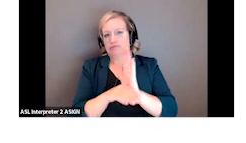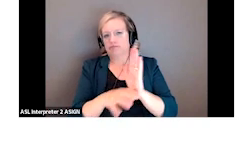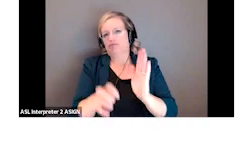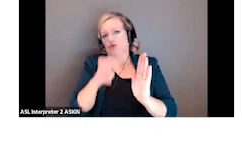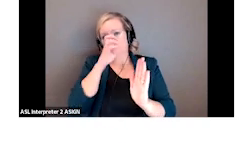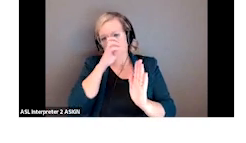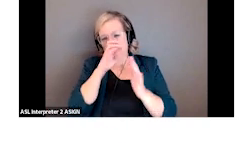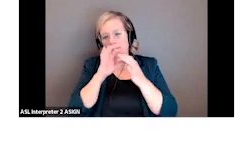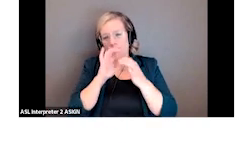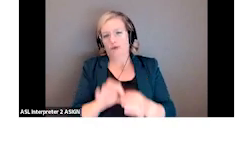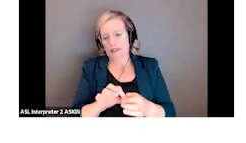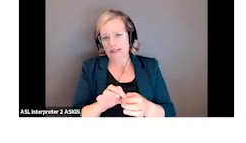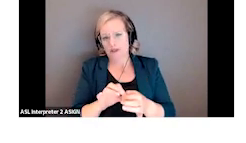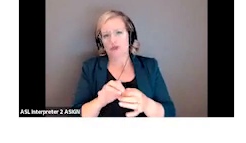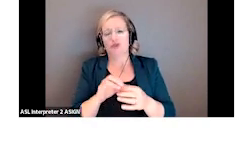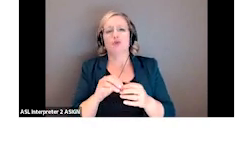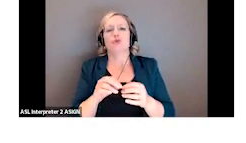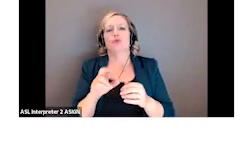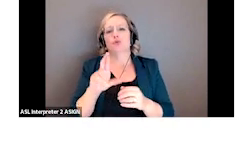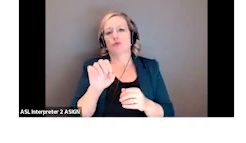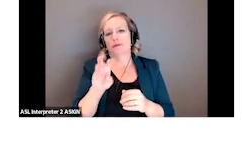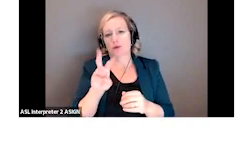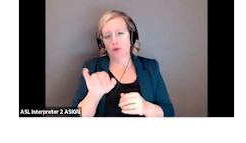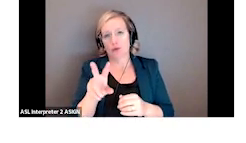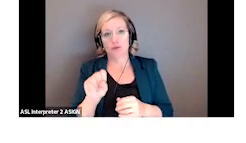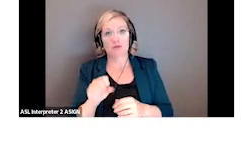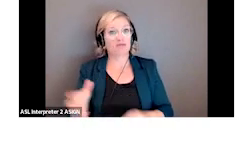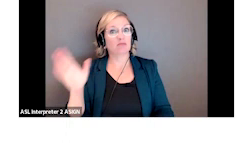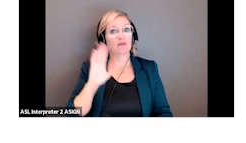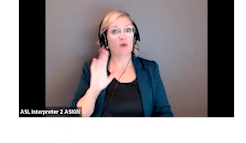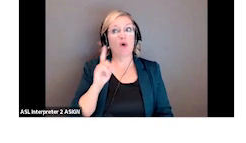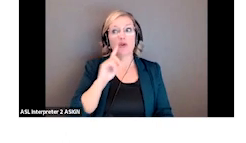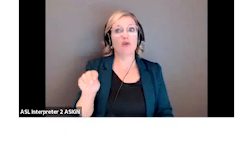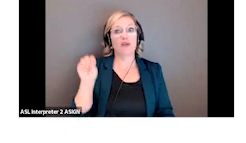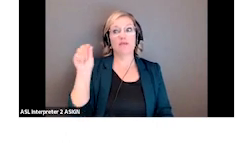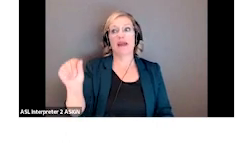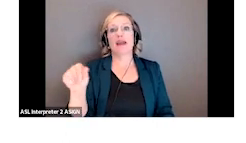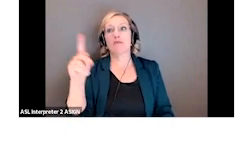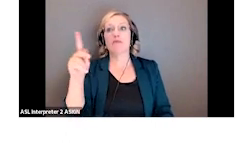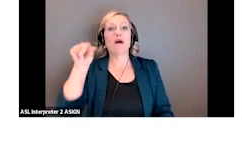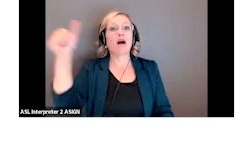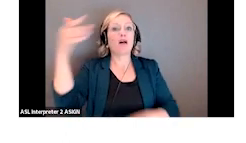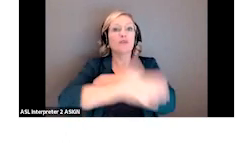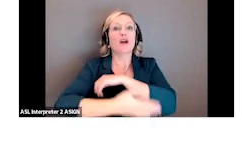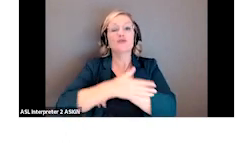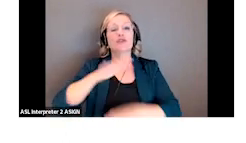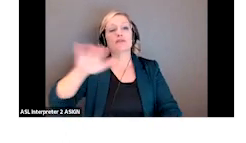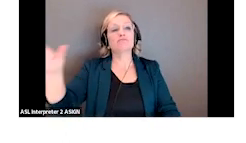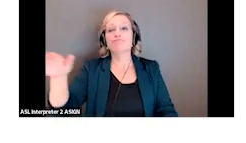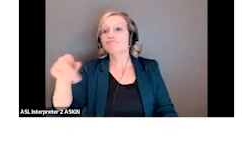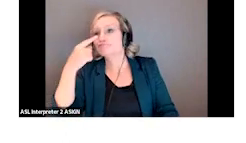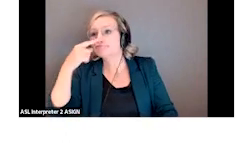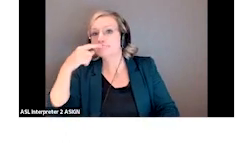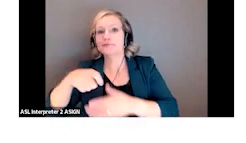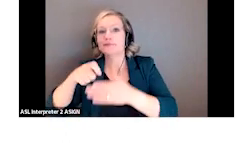be review farms overseas where you would just pay people to write reviews and it would cost 10 cents per